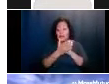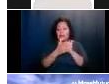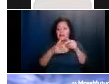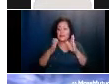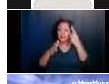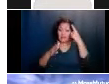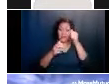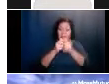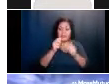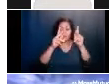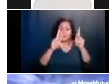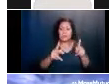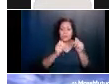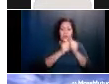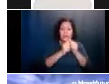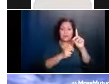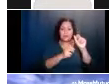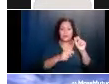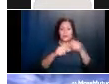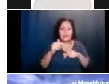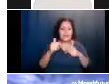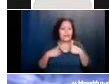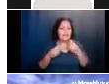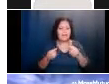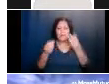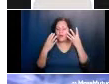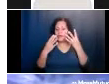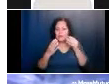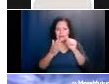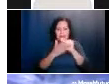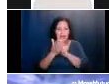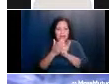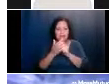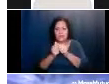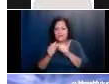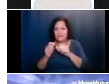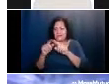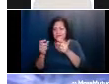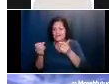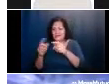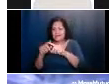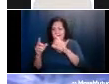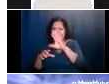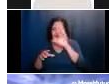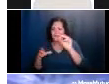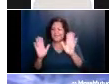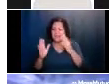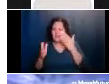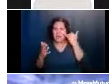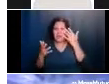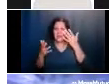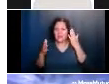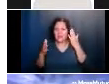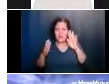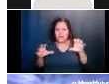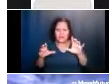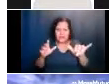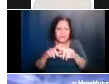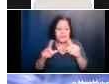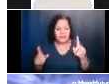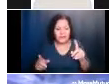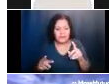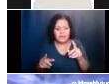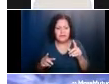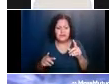at multiple different companies. I don't know why you would want to. And as I said earlier, contributions can be made by